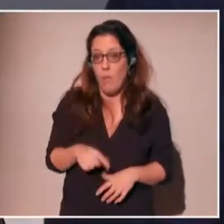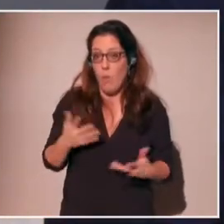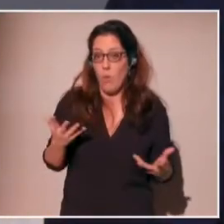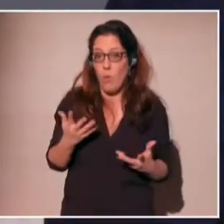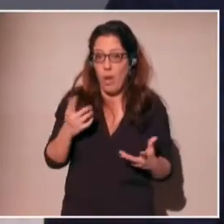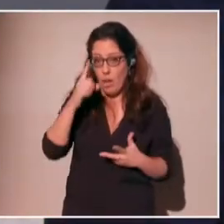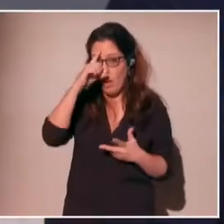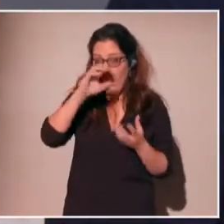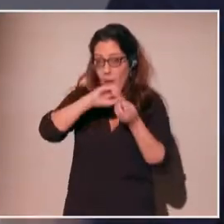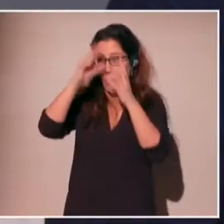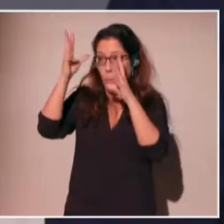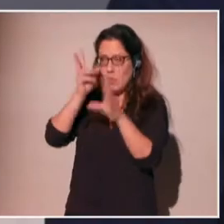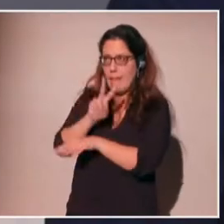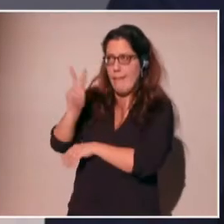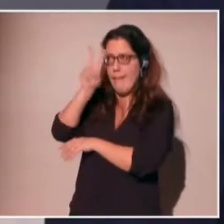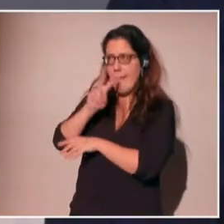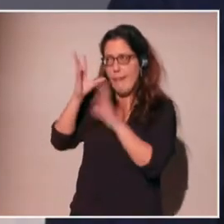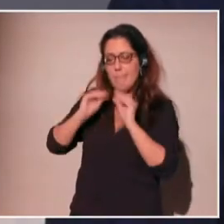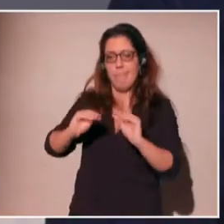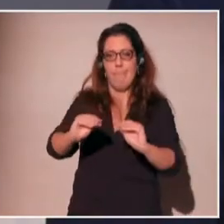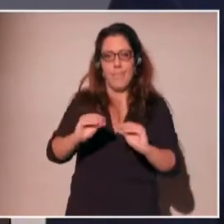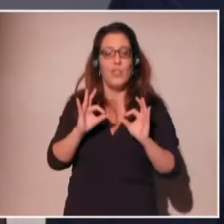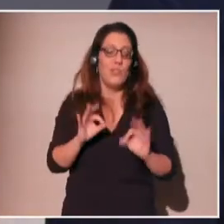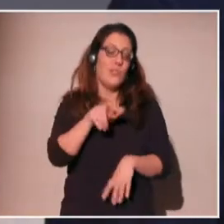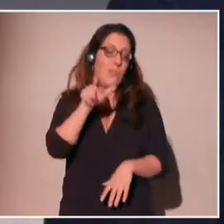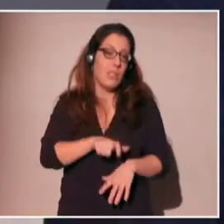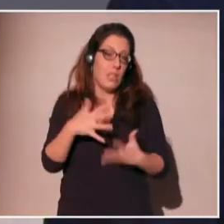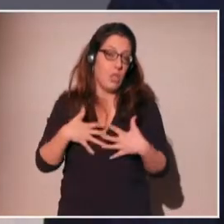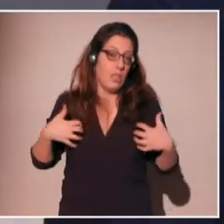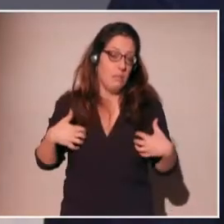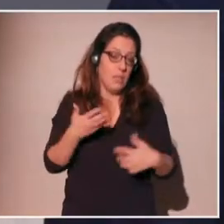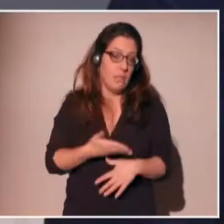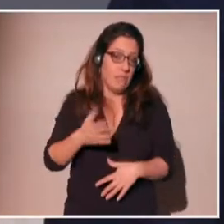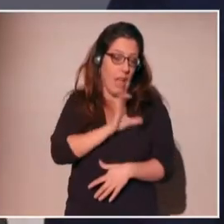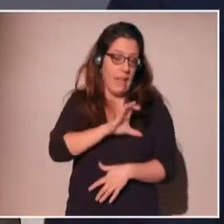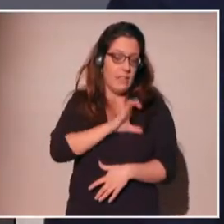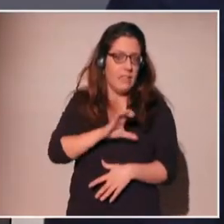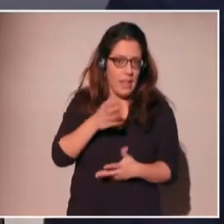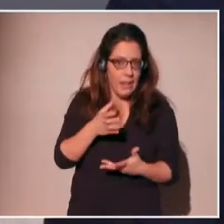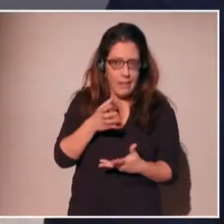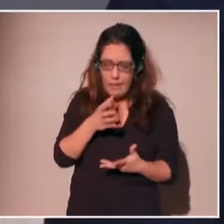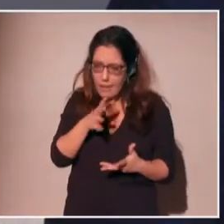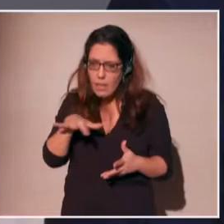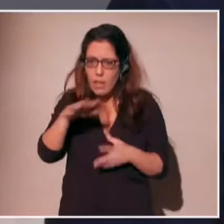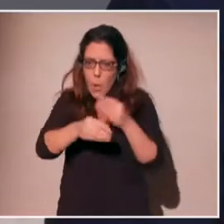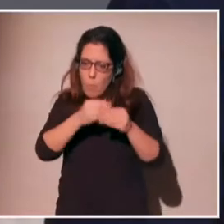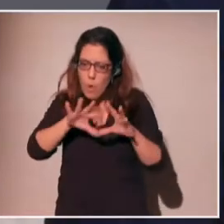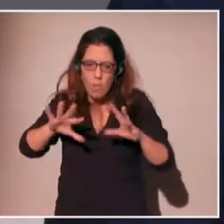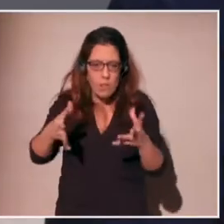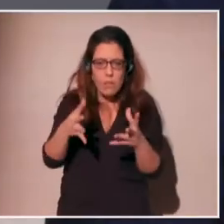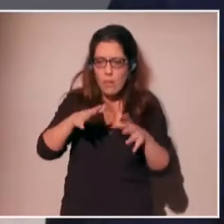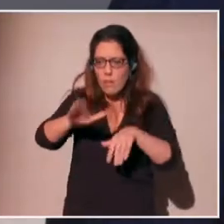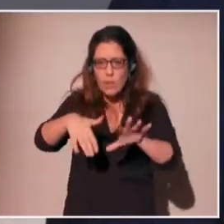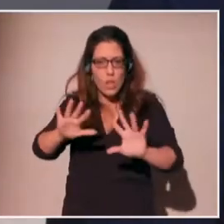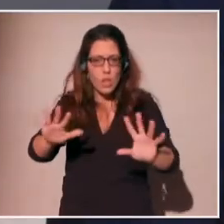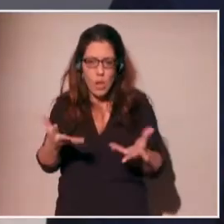We imagine scientists who try to understand the world. They have their own object of study, and they have a mental image of this object of